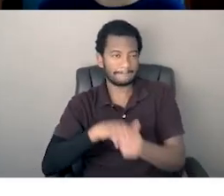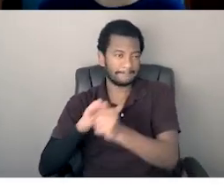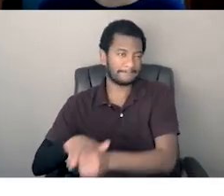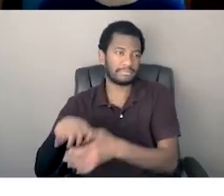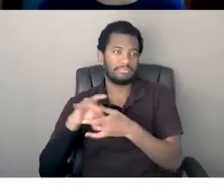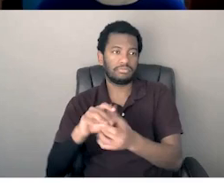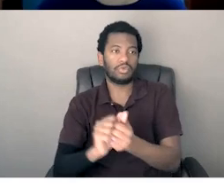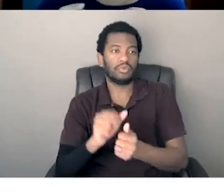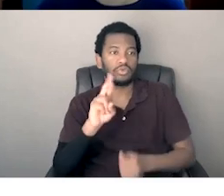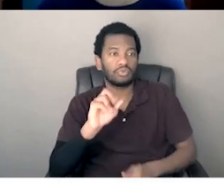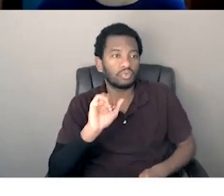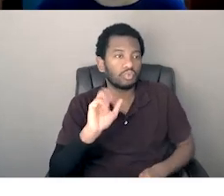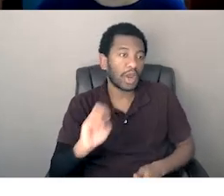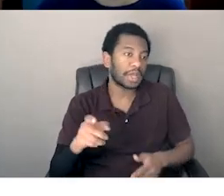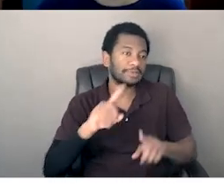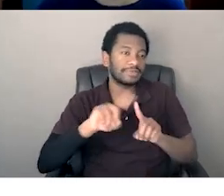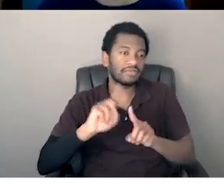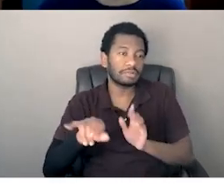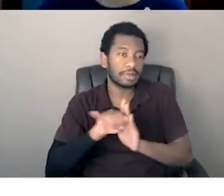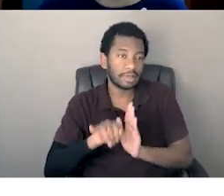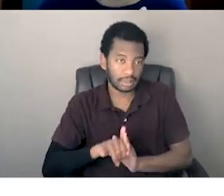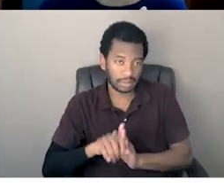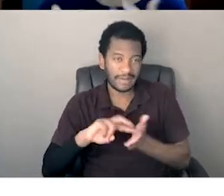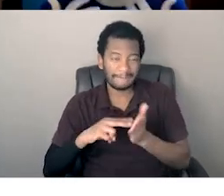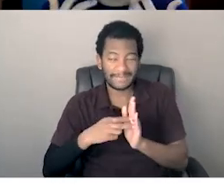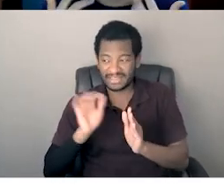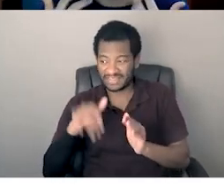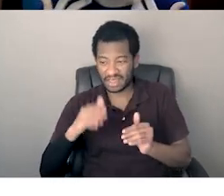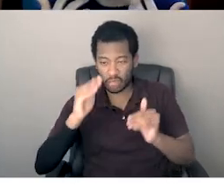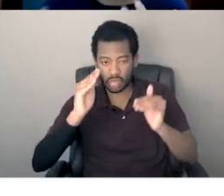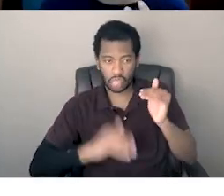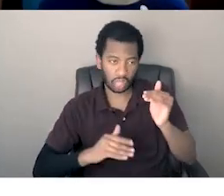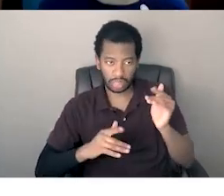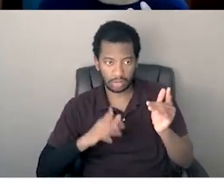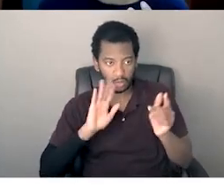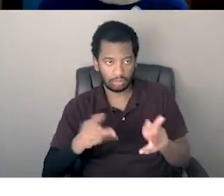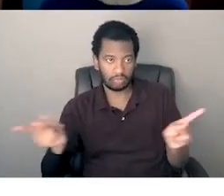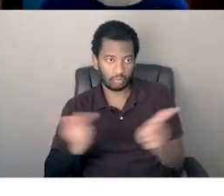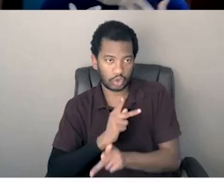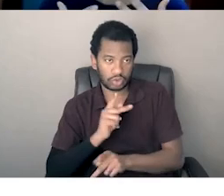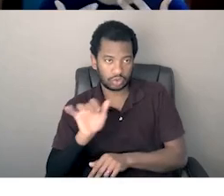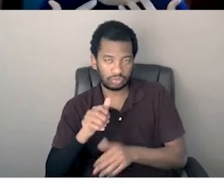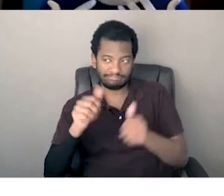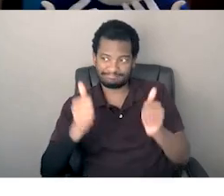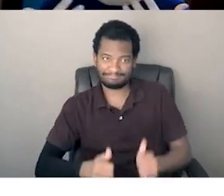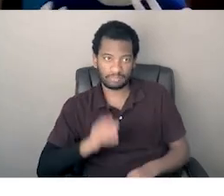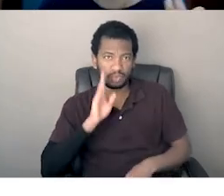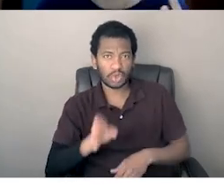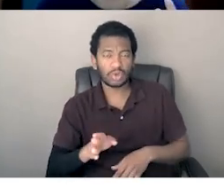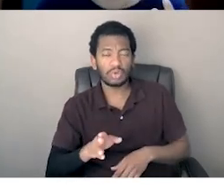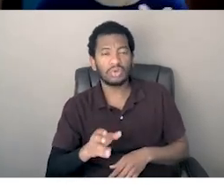even deeper. And so when we understand how people's are set up, we understand